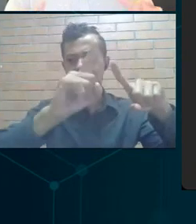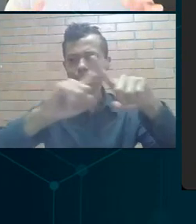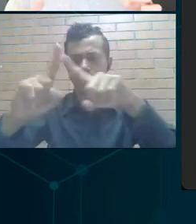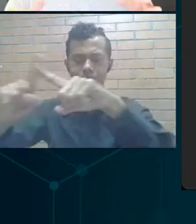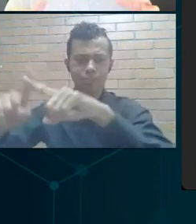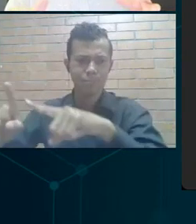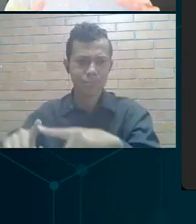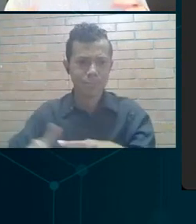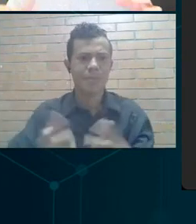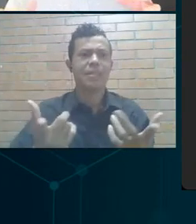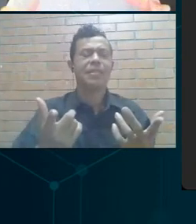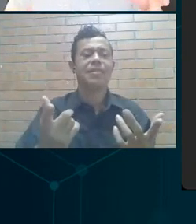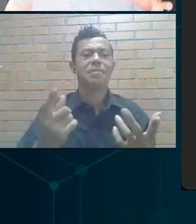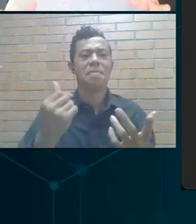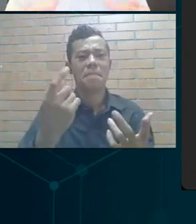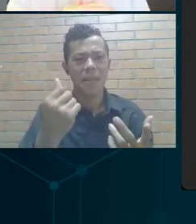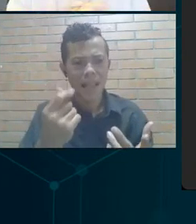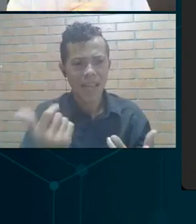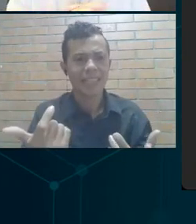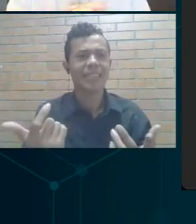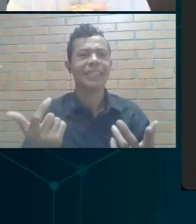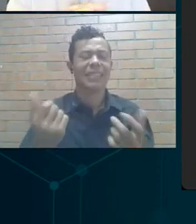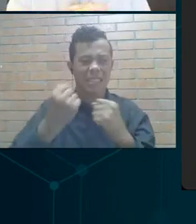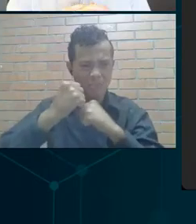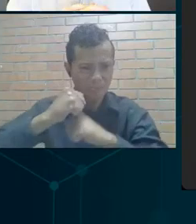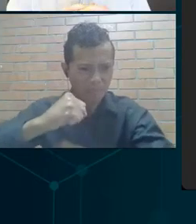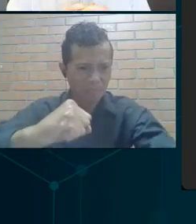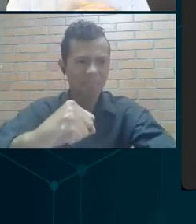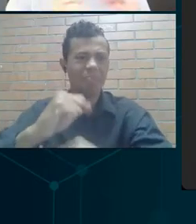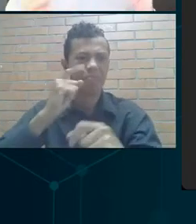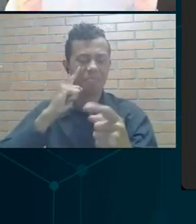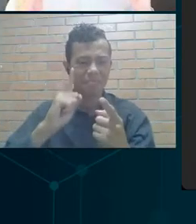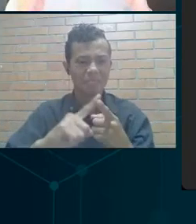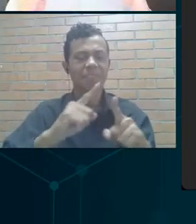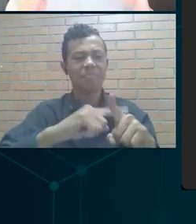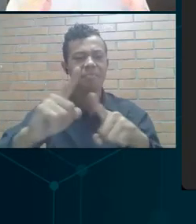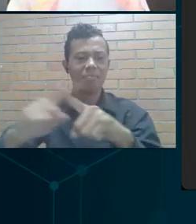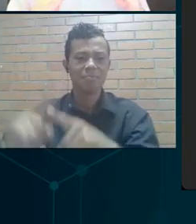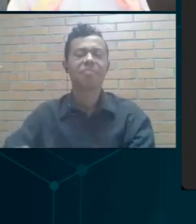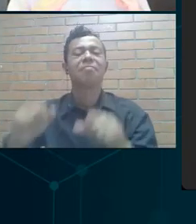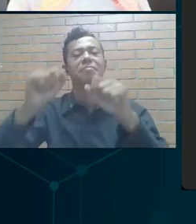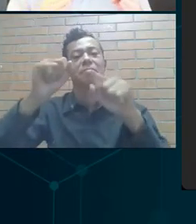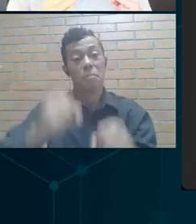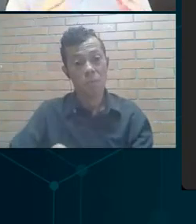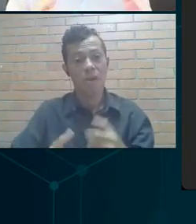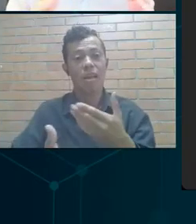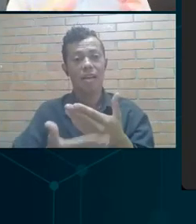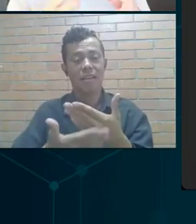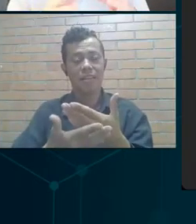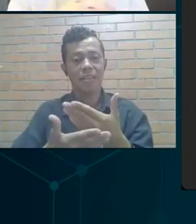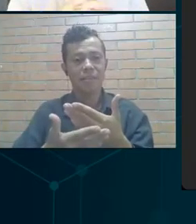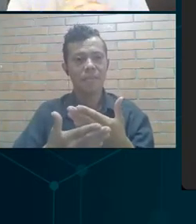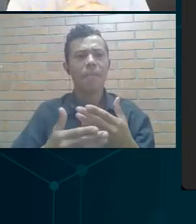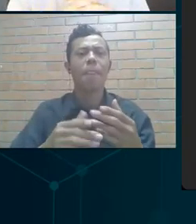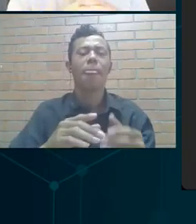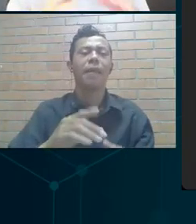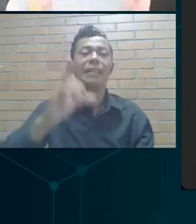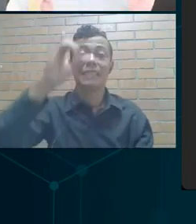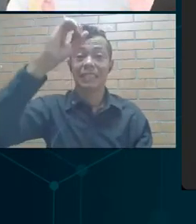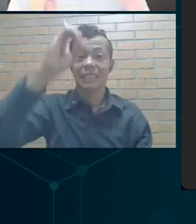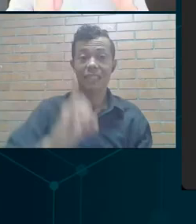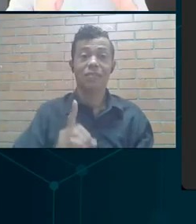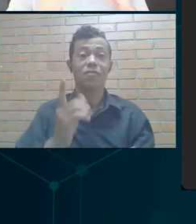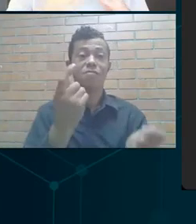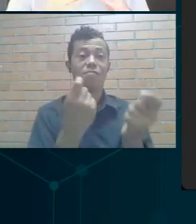you ran, being able to successfully do these installations, the decisions for making purchases when it came to IT